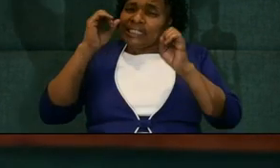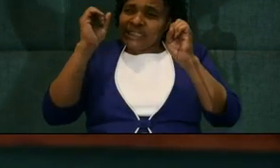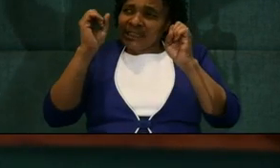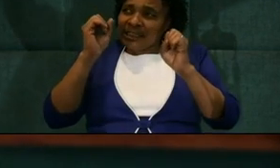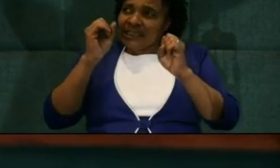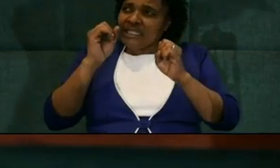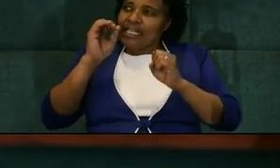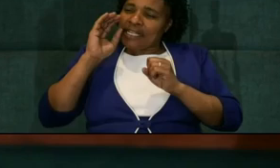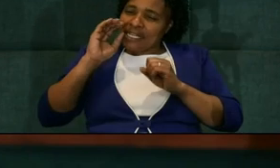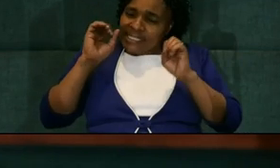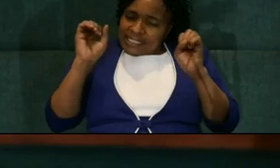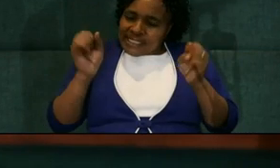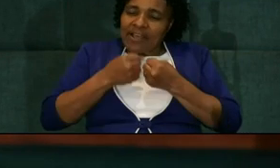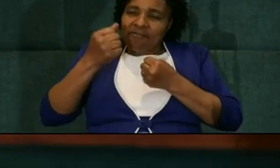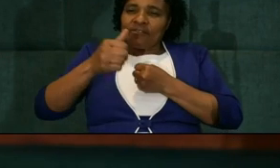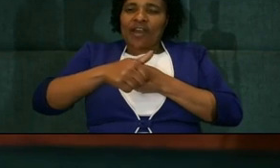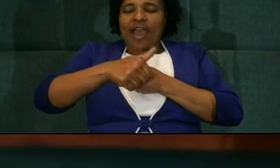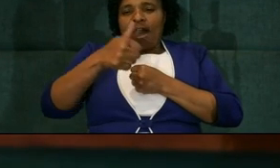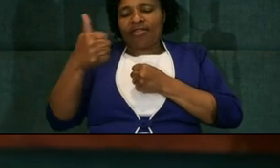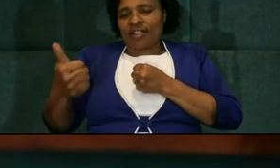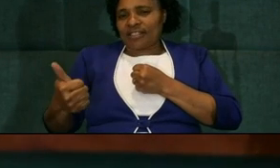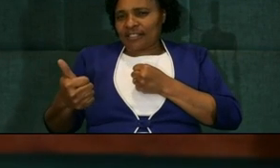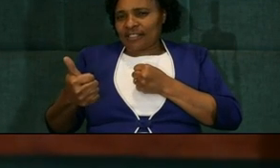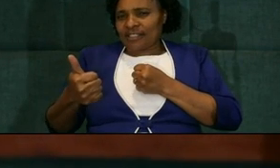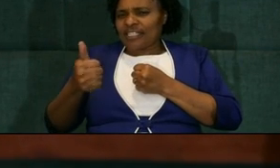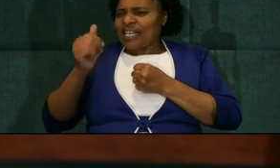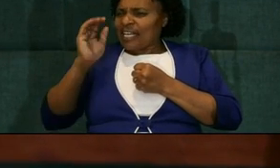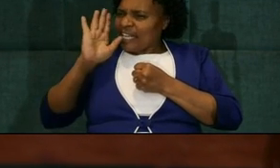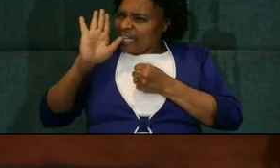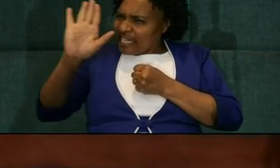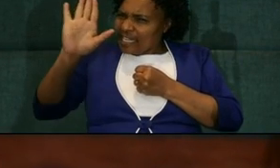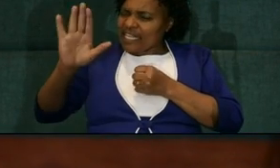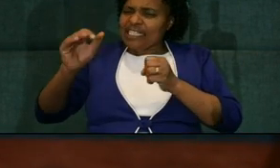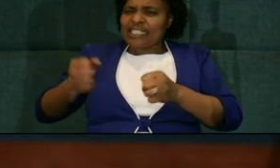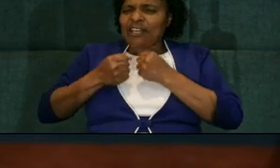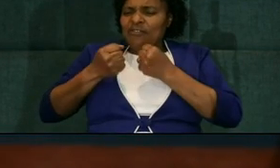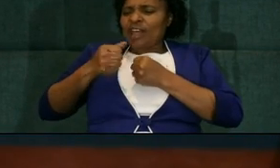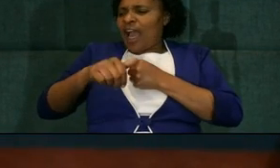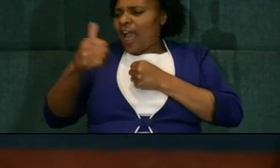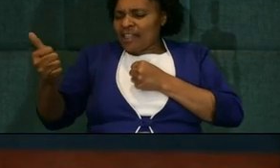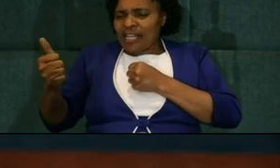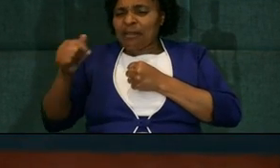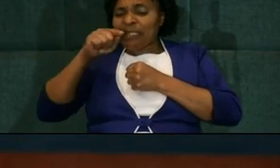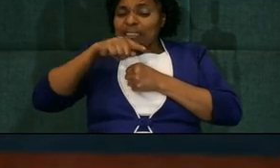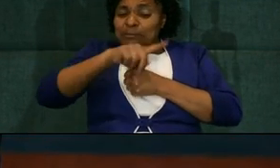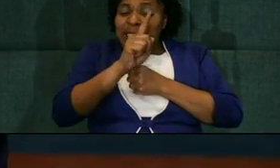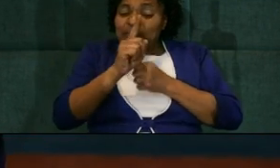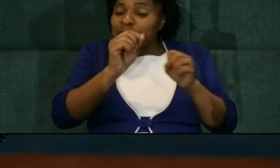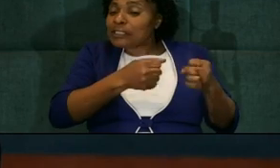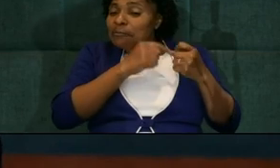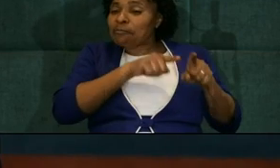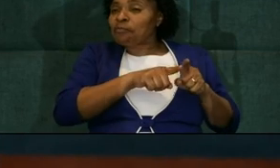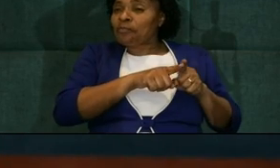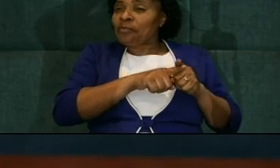why Jesus hanging on the cross. This is the church leadership. He saved others. Himself he can't save.